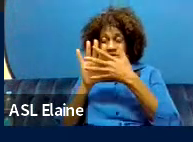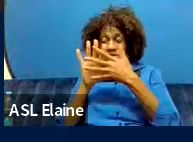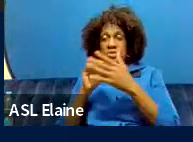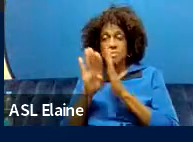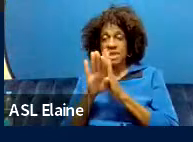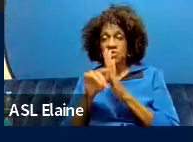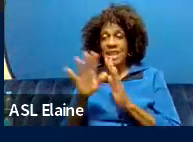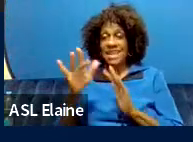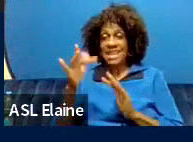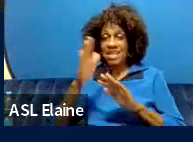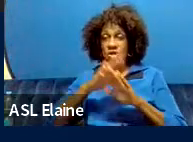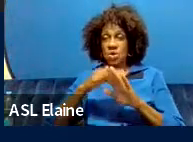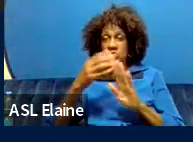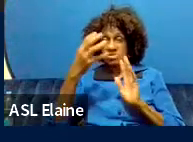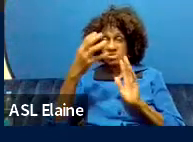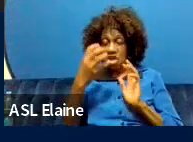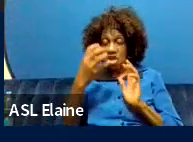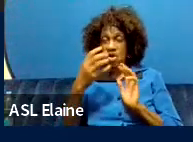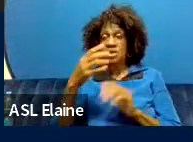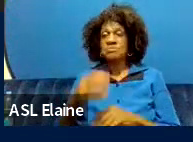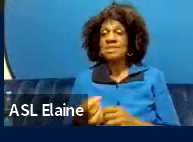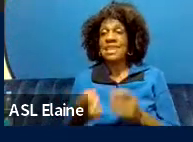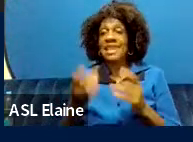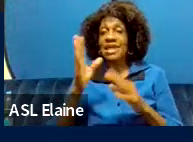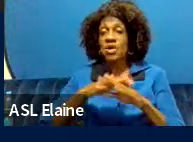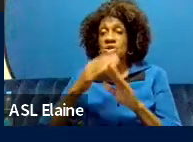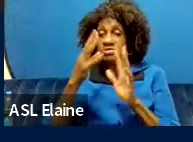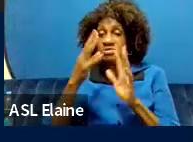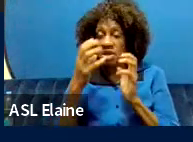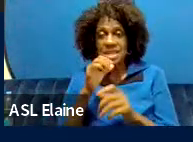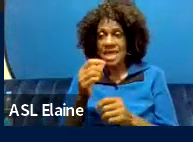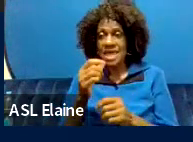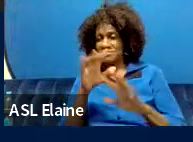dark or dark on light and have a non-glare finish.